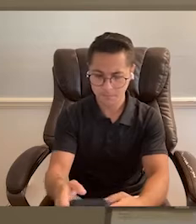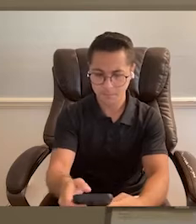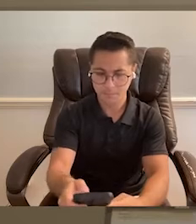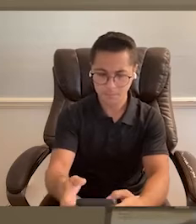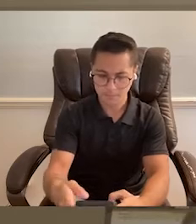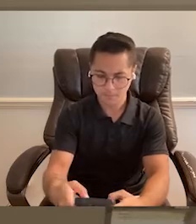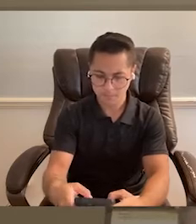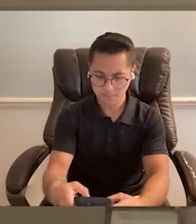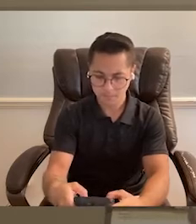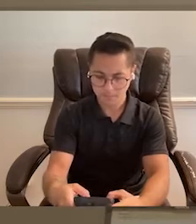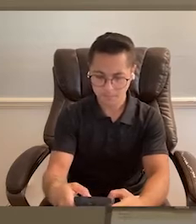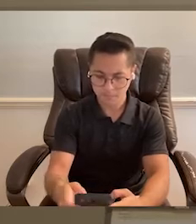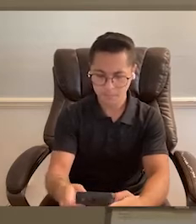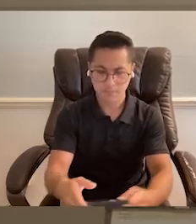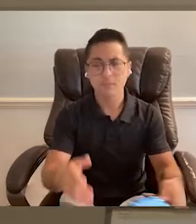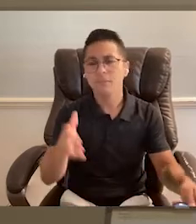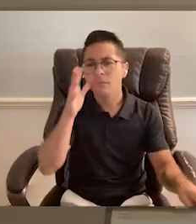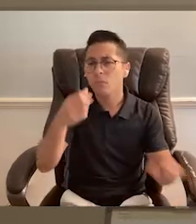somebody's accessibility.